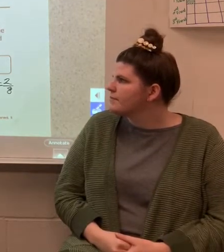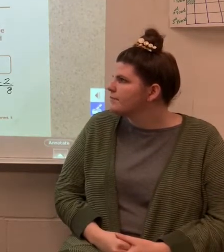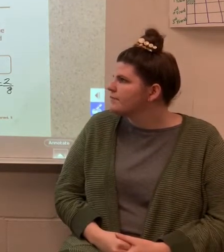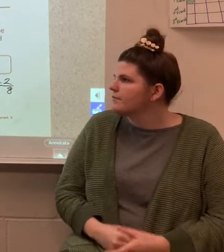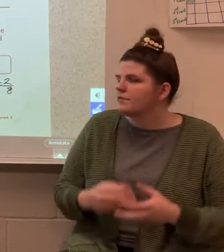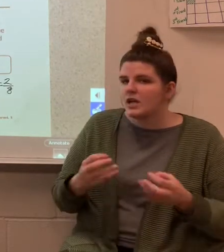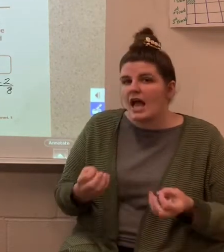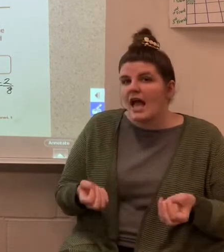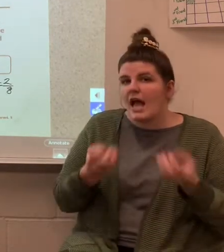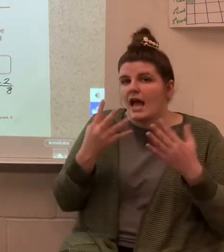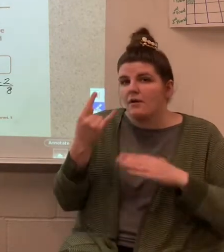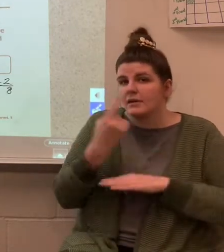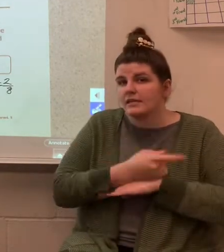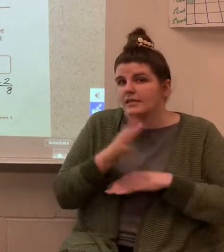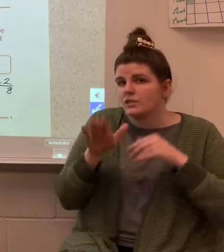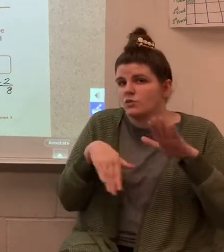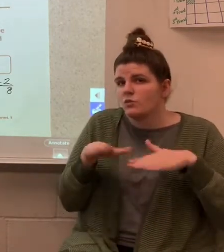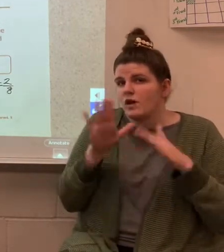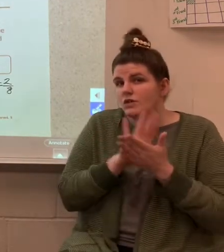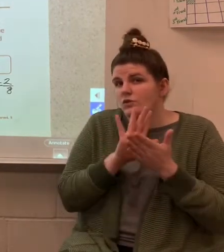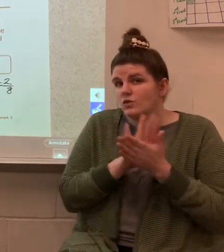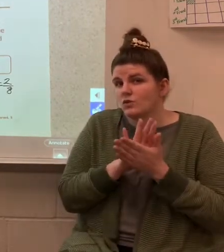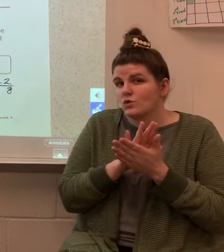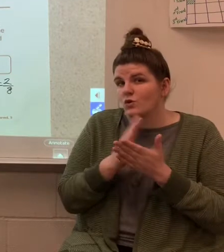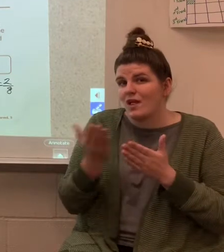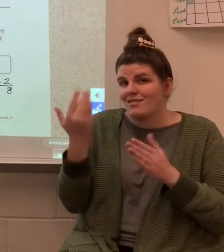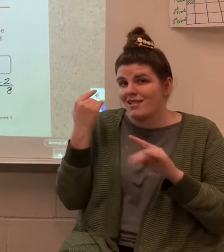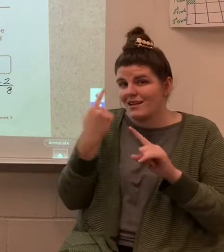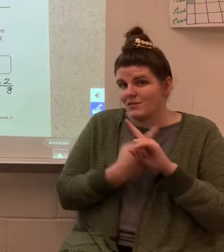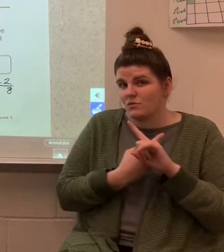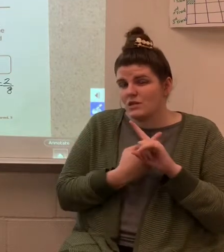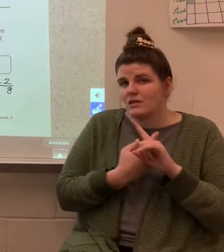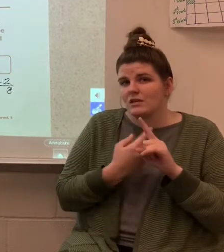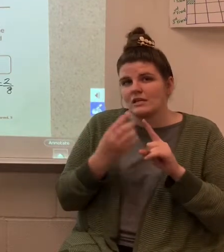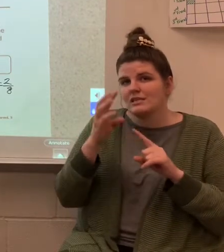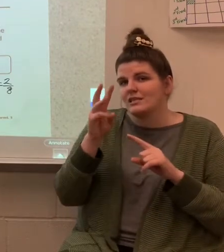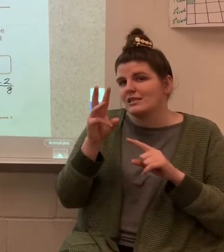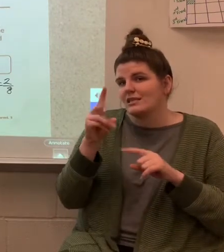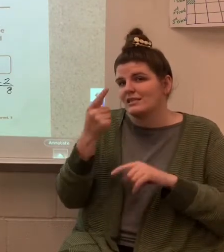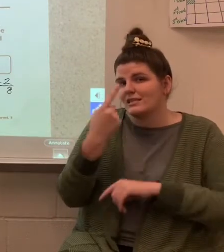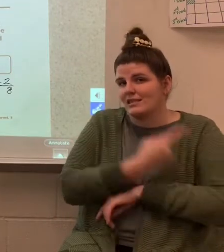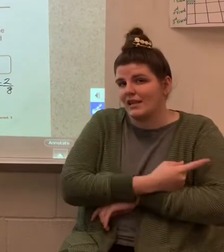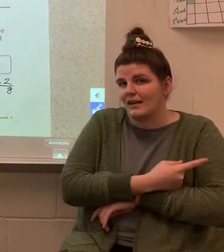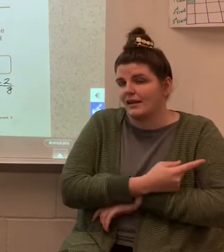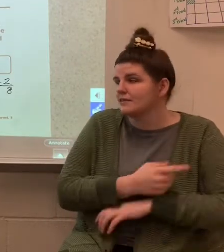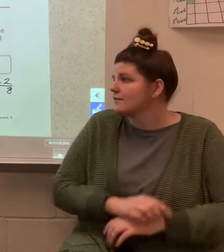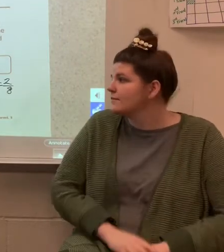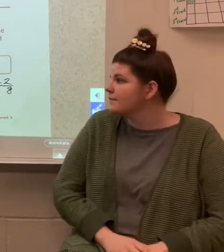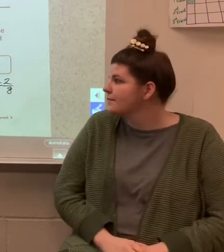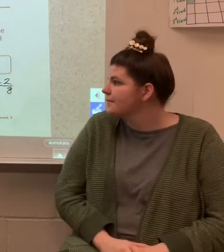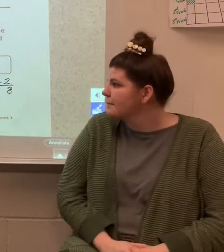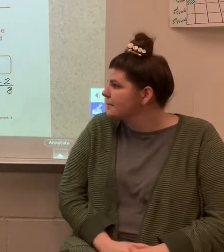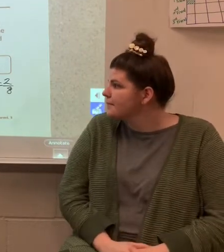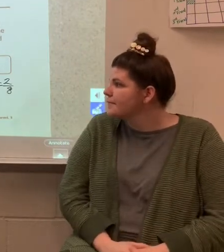So how many days did she walk to school last month? She walked 16 days.